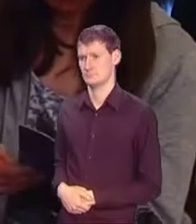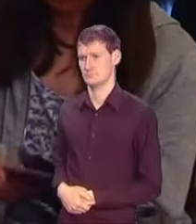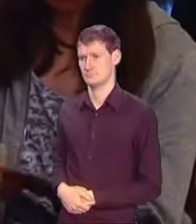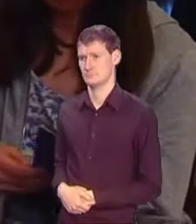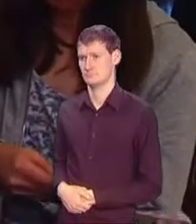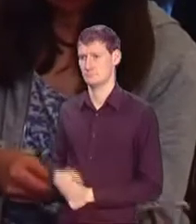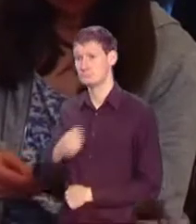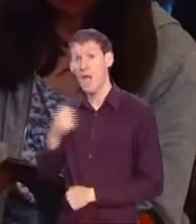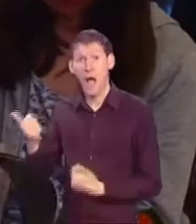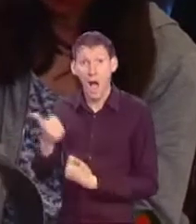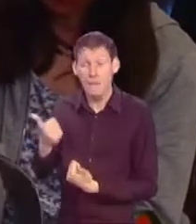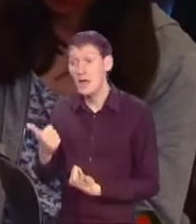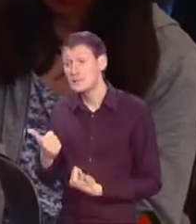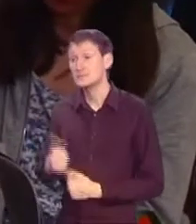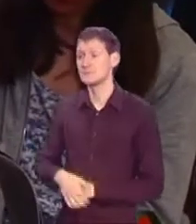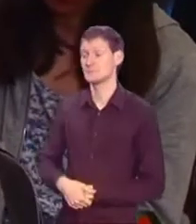You alright, Barry?